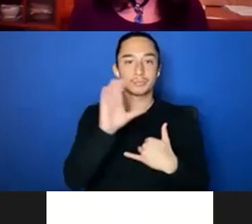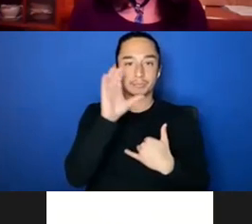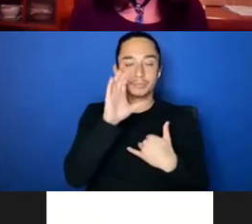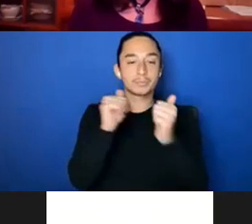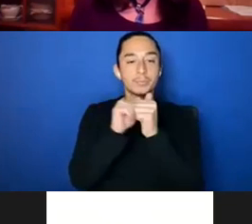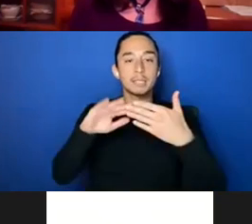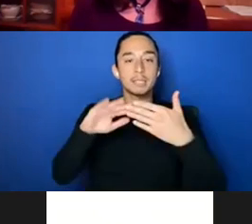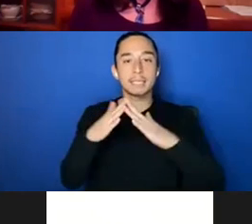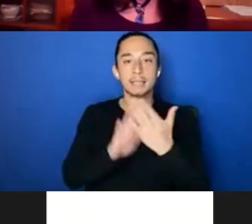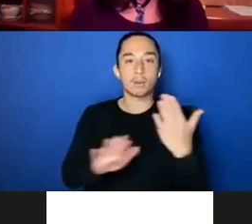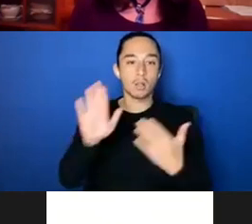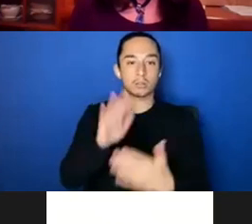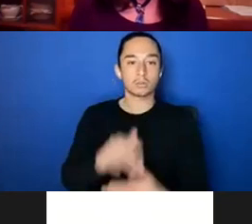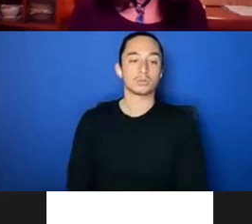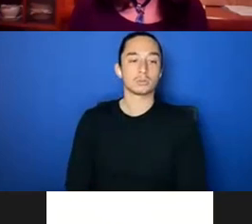city college.